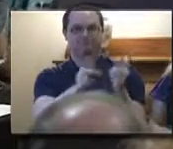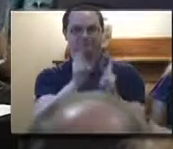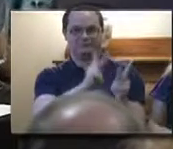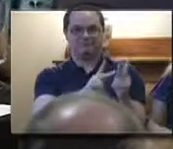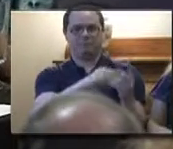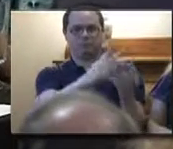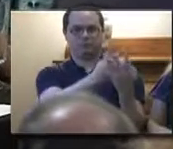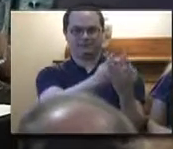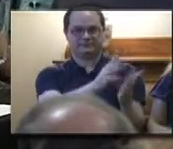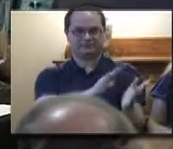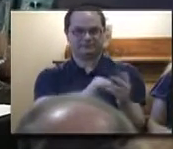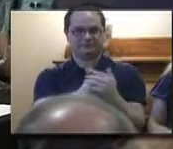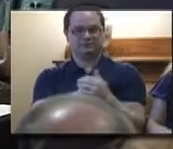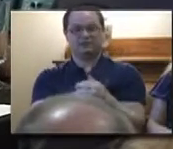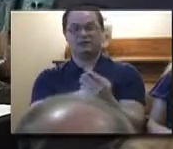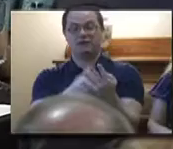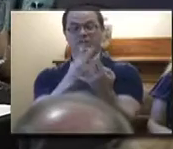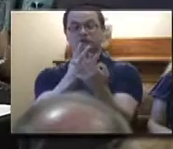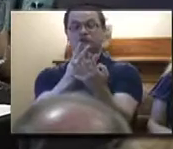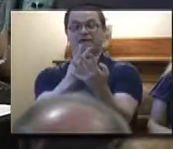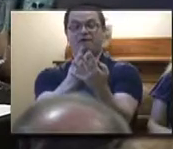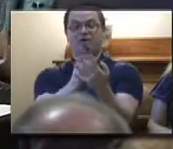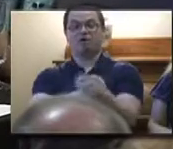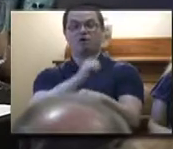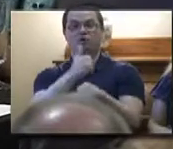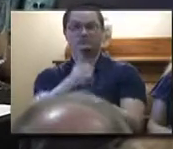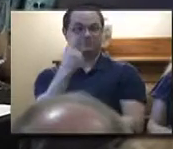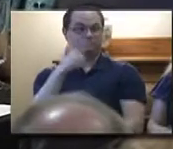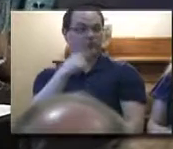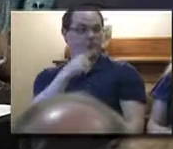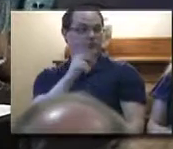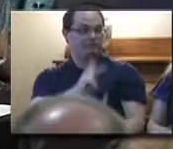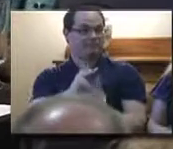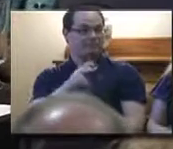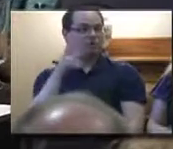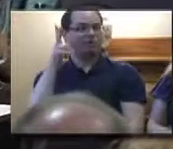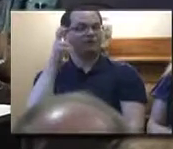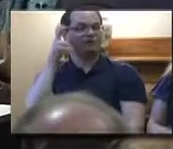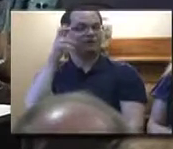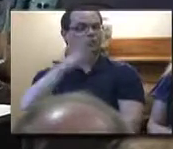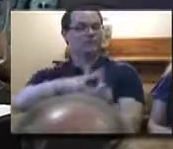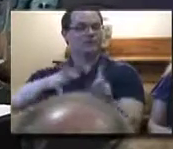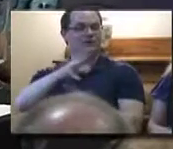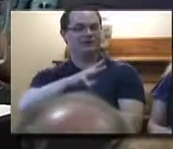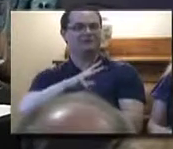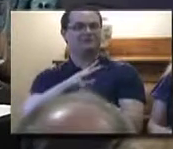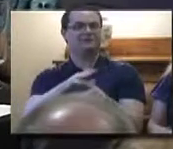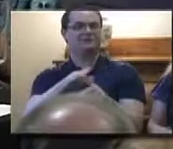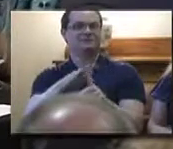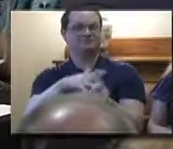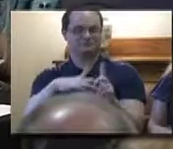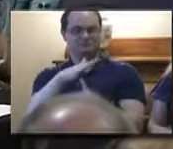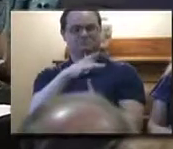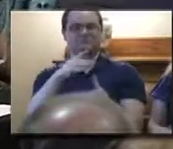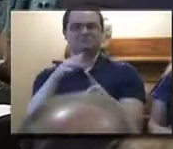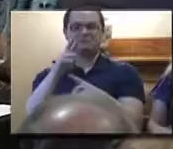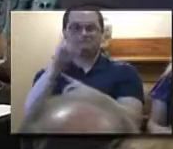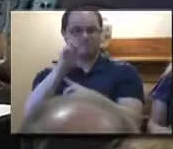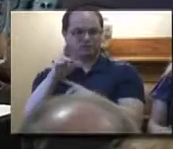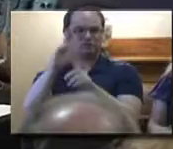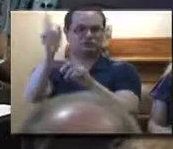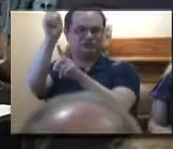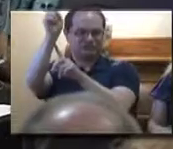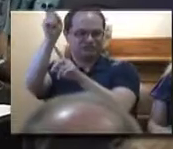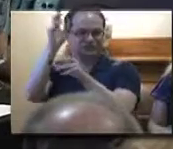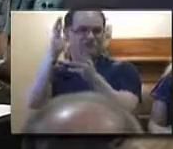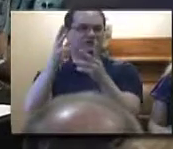inmates. Jails and prisons are really set up for hearing people. They're auditory environments full of buzzers and people talking and